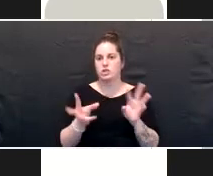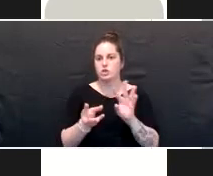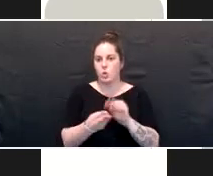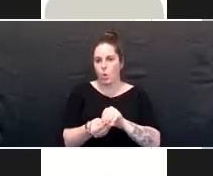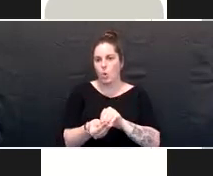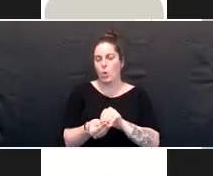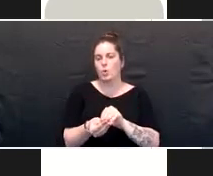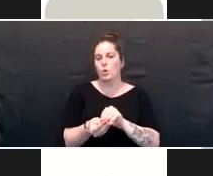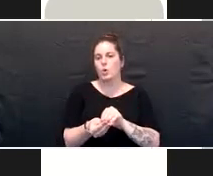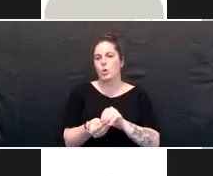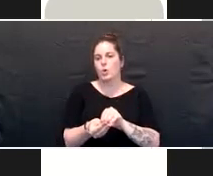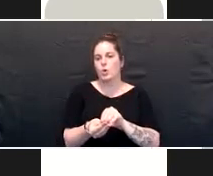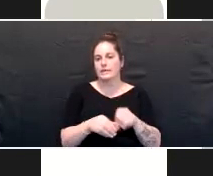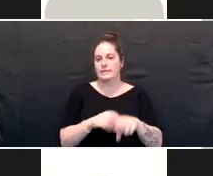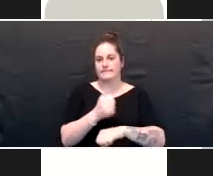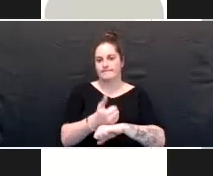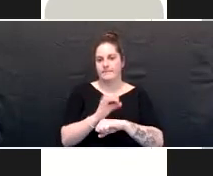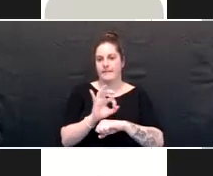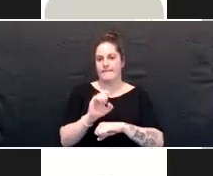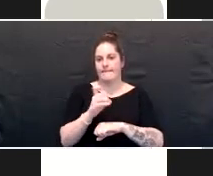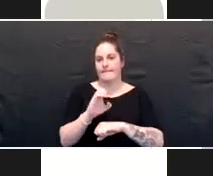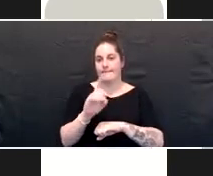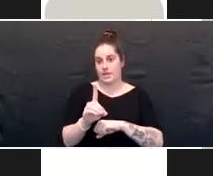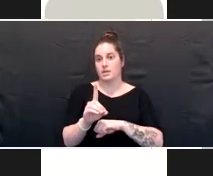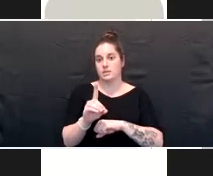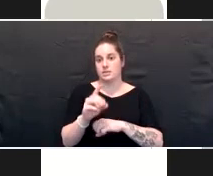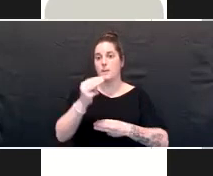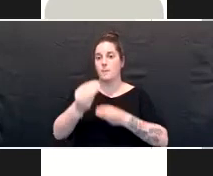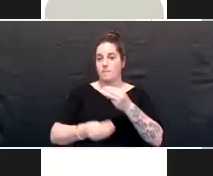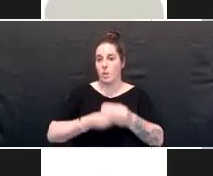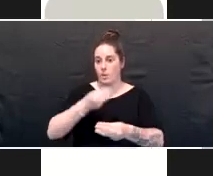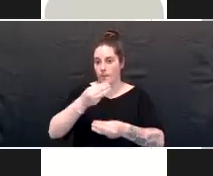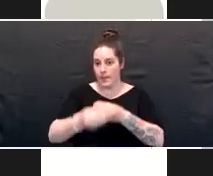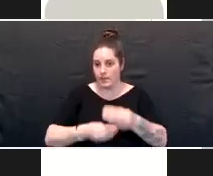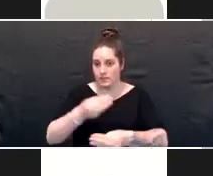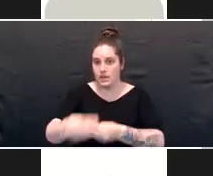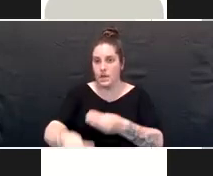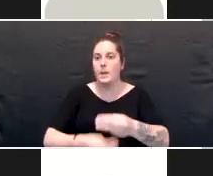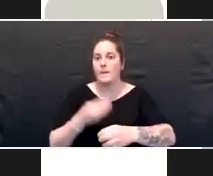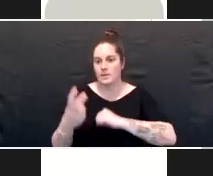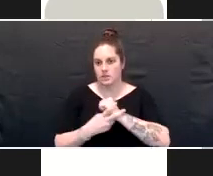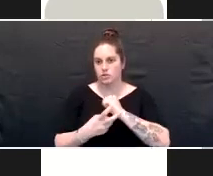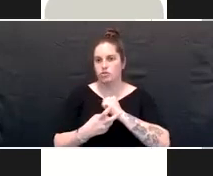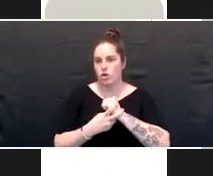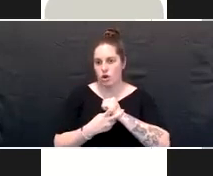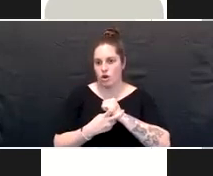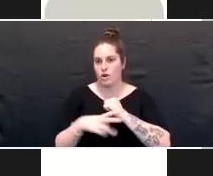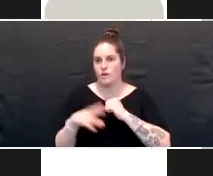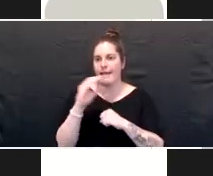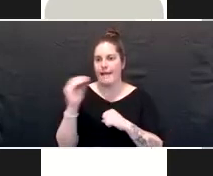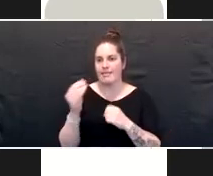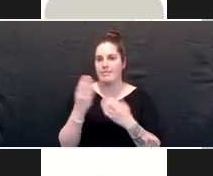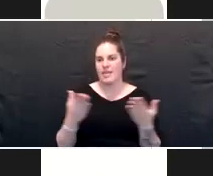Momentum is conserved. and the objects bounce off of each